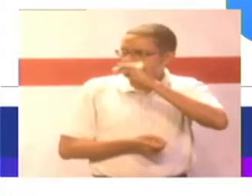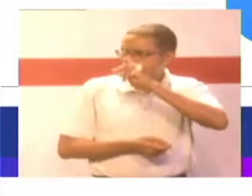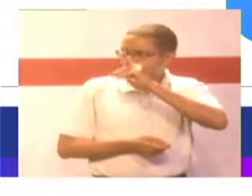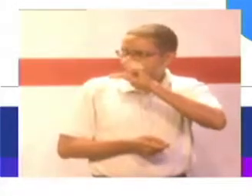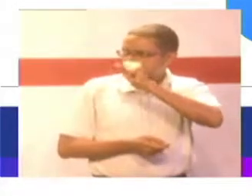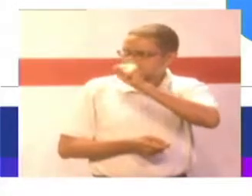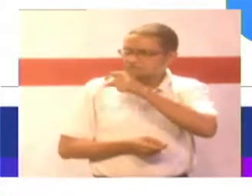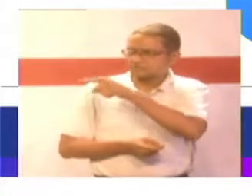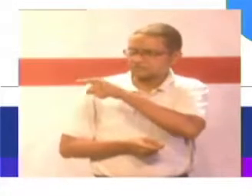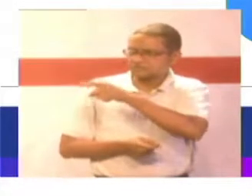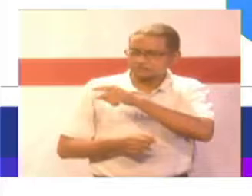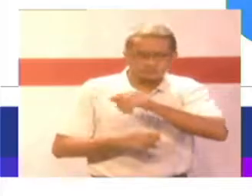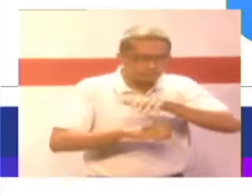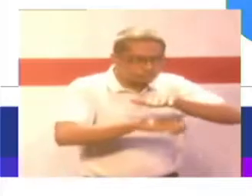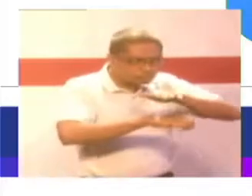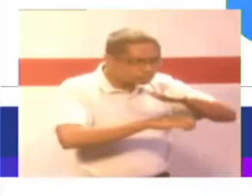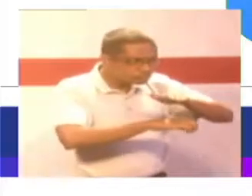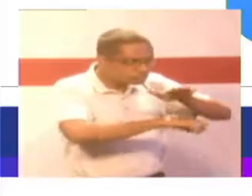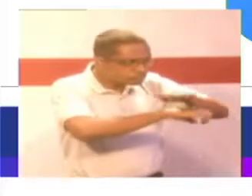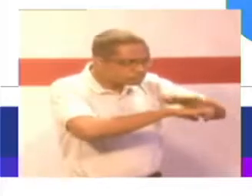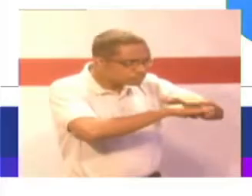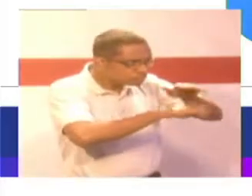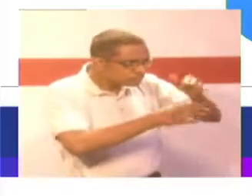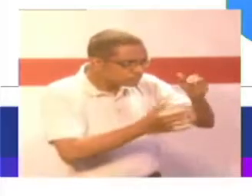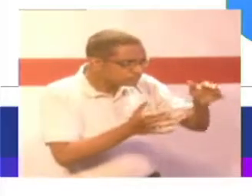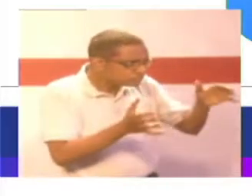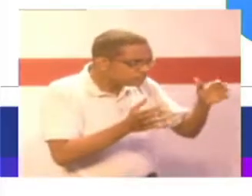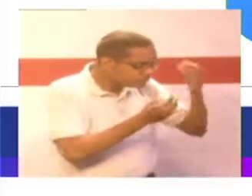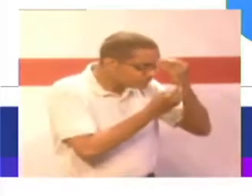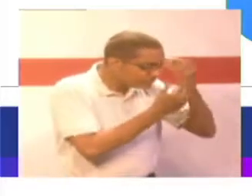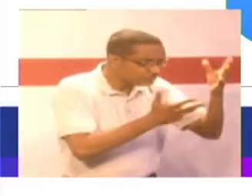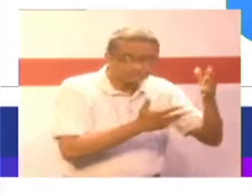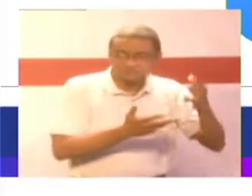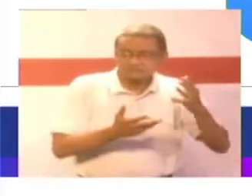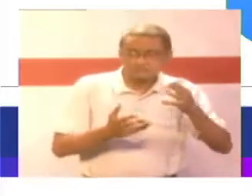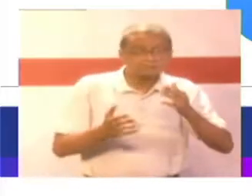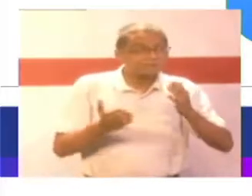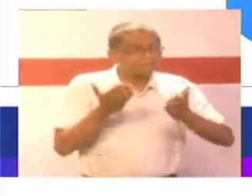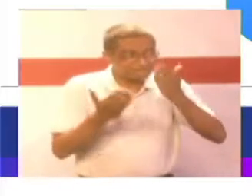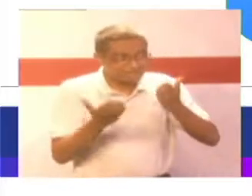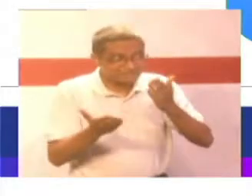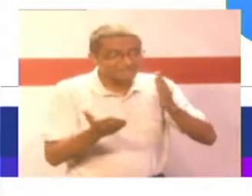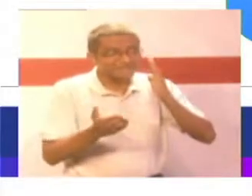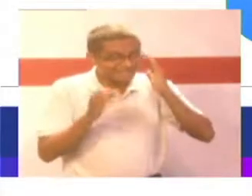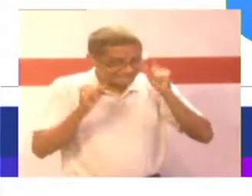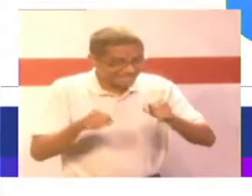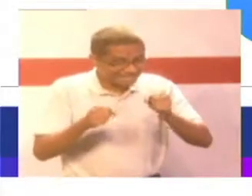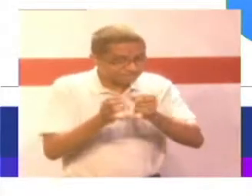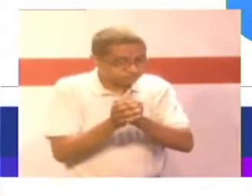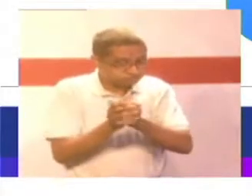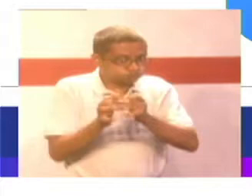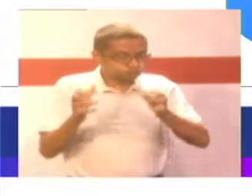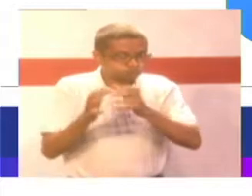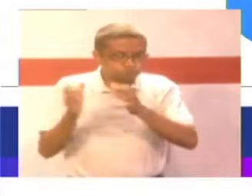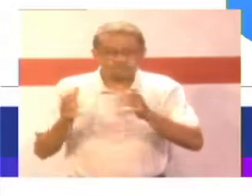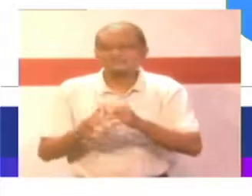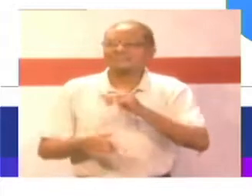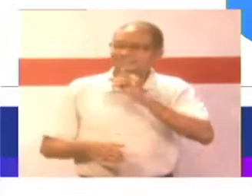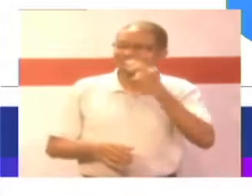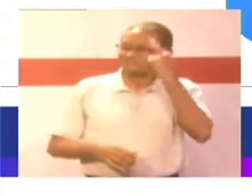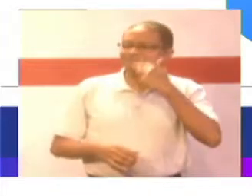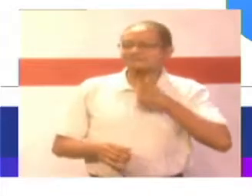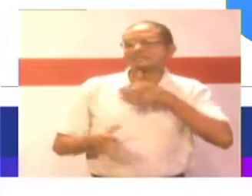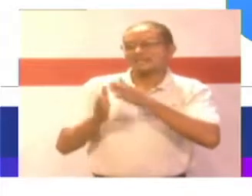it's trends are showing that there could be an increase. So that's why I'm asking that. And then secondly now, what